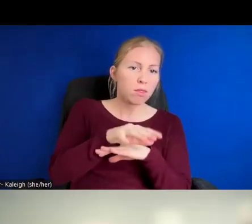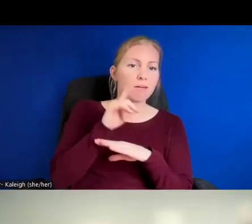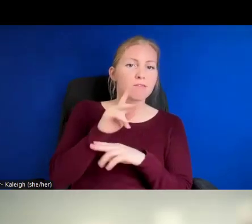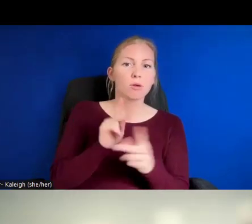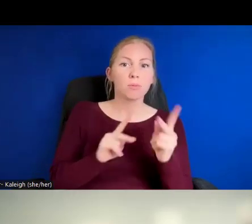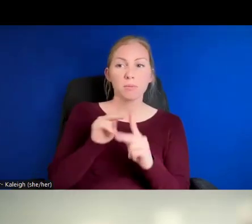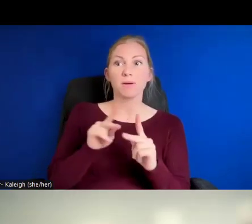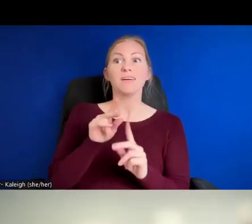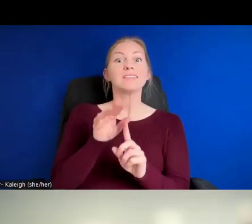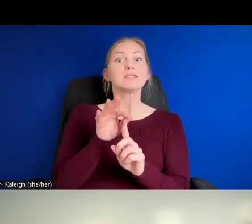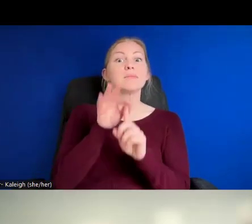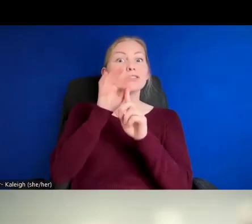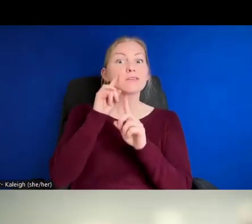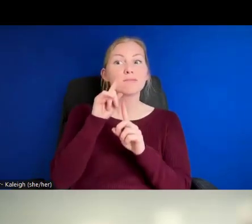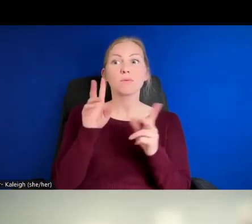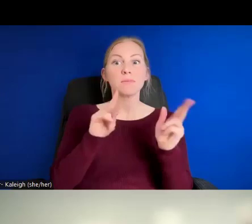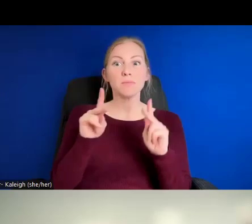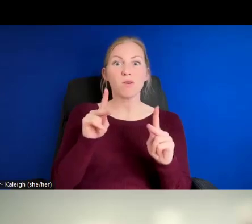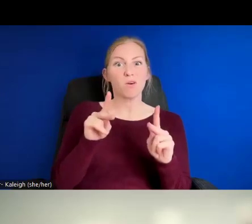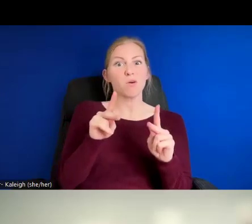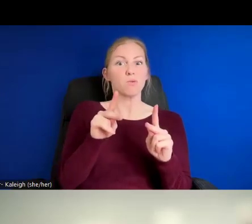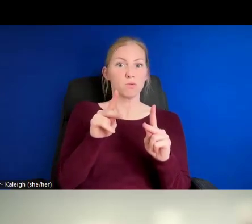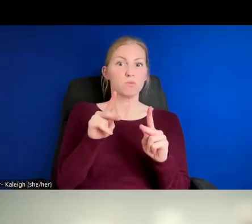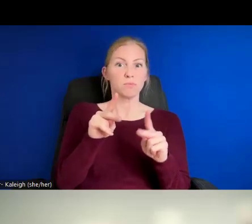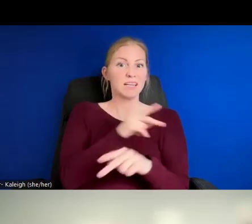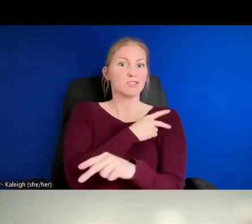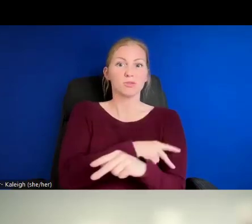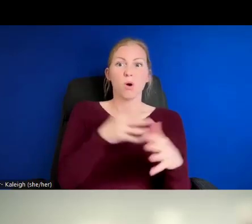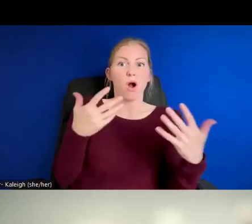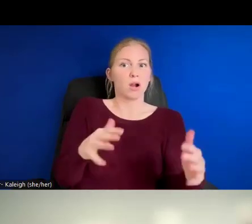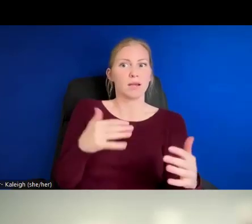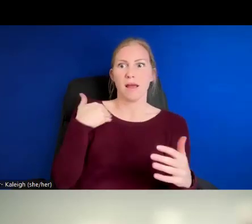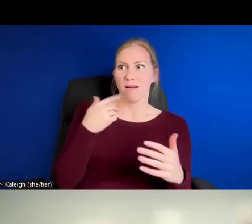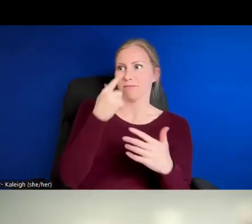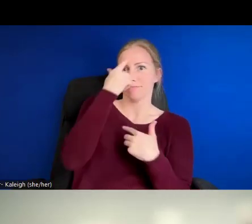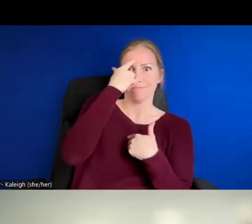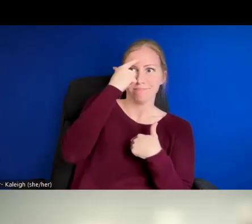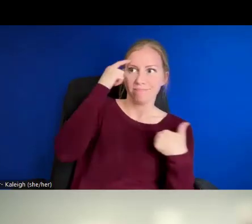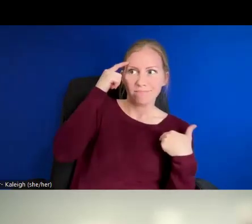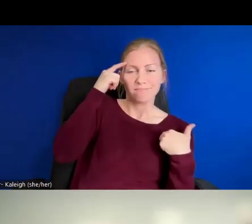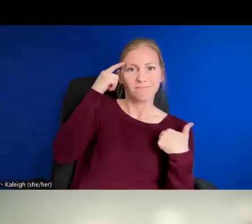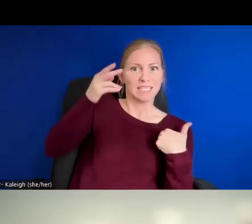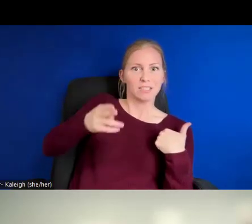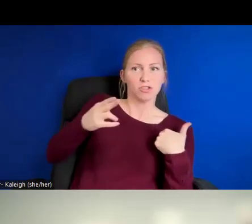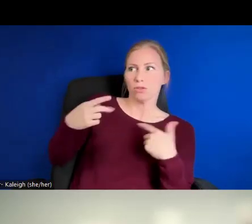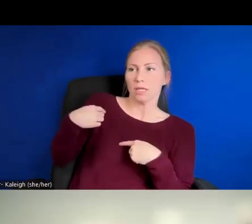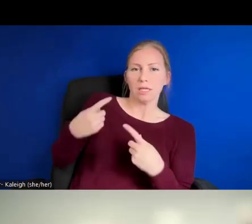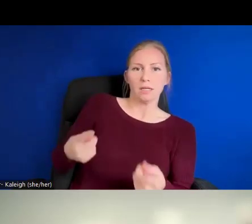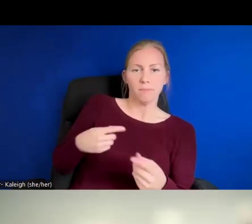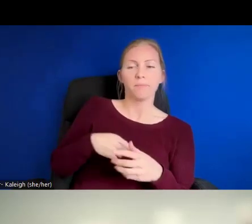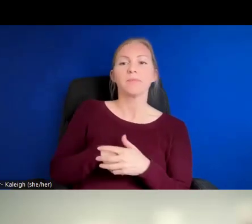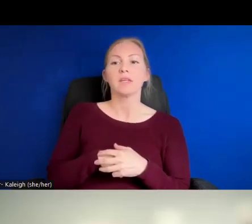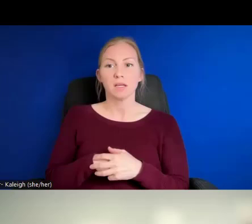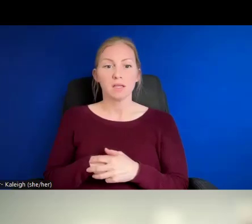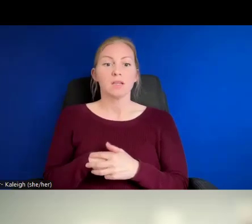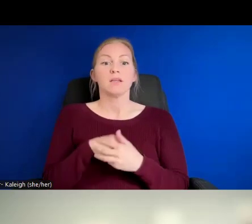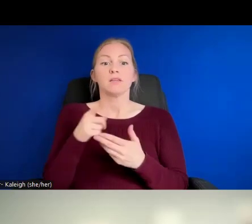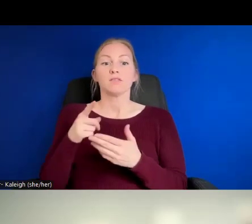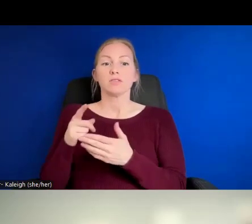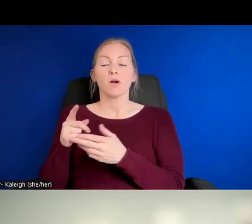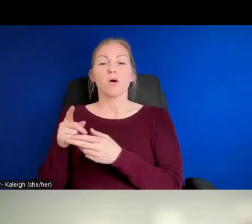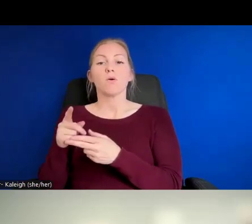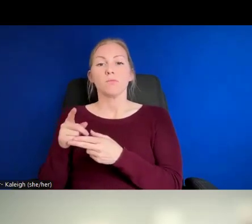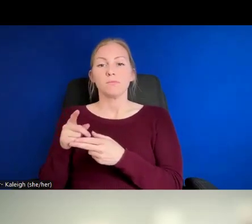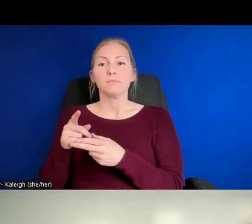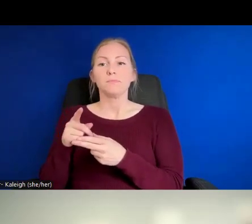trauma histories. Beyond the physical risks of injury and death, it's been found by